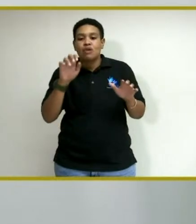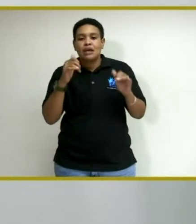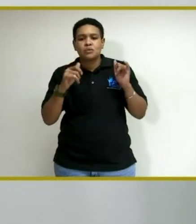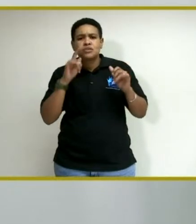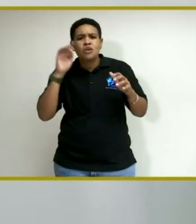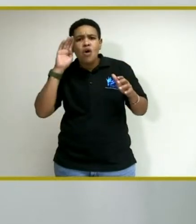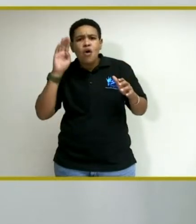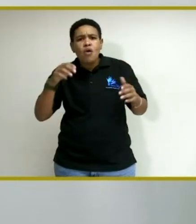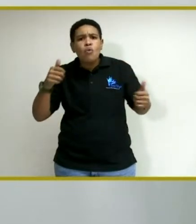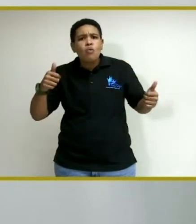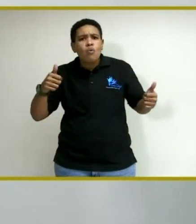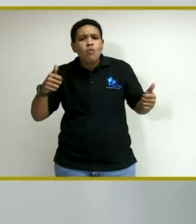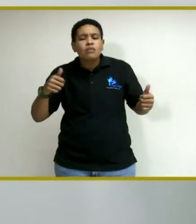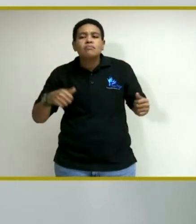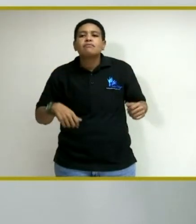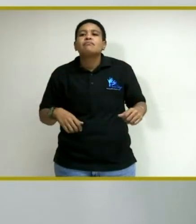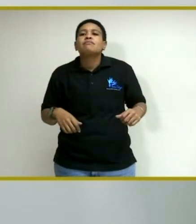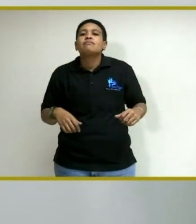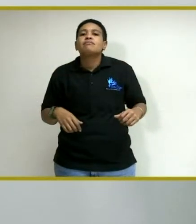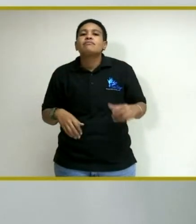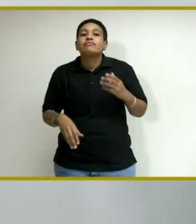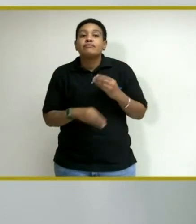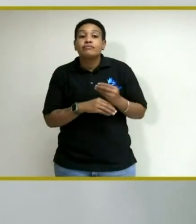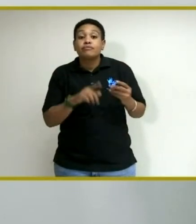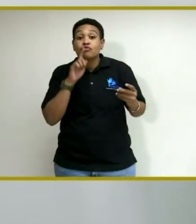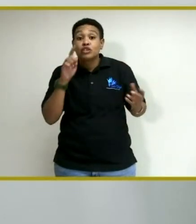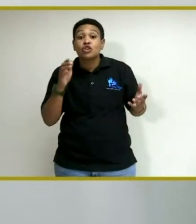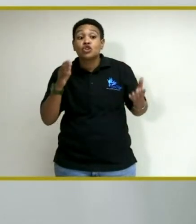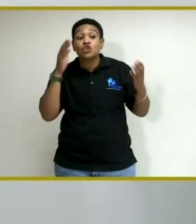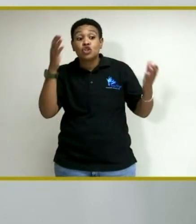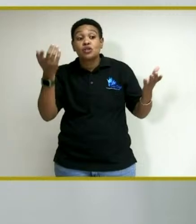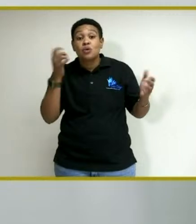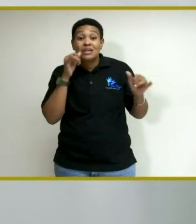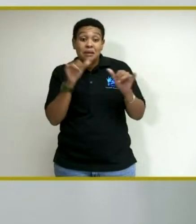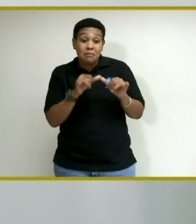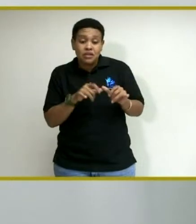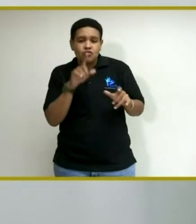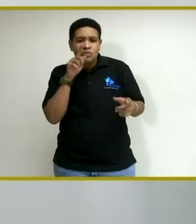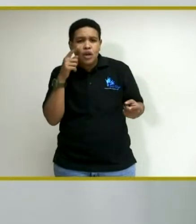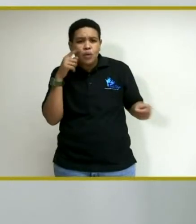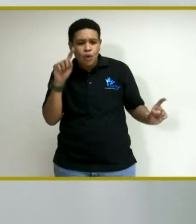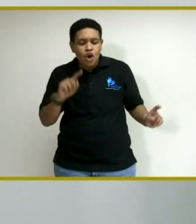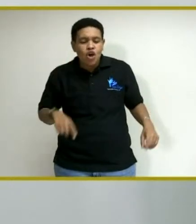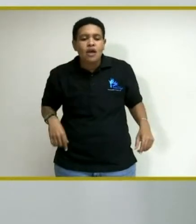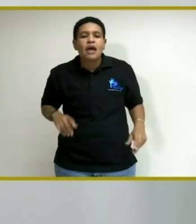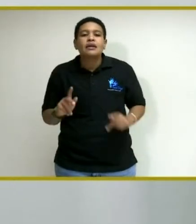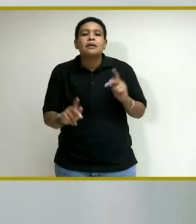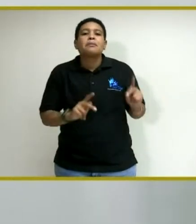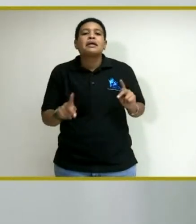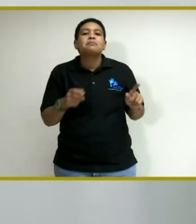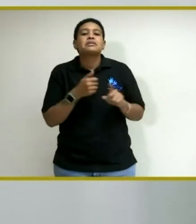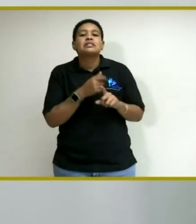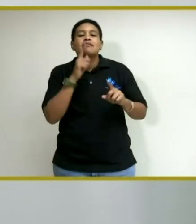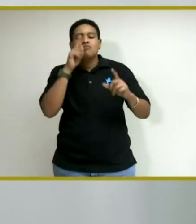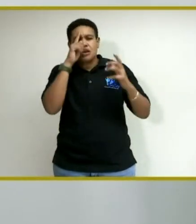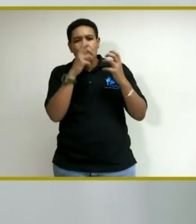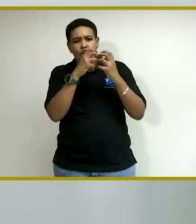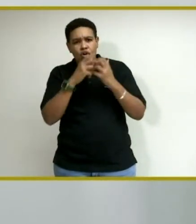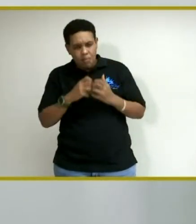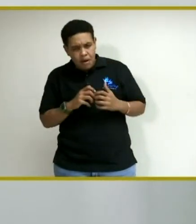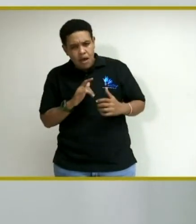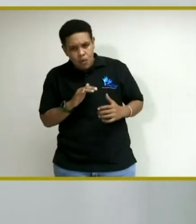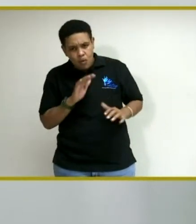all good, and it suggests that the measures have worked and the people have complied